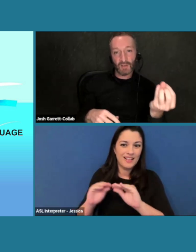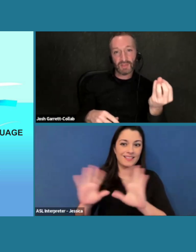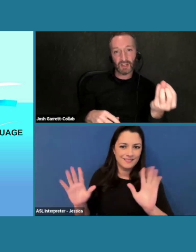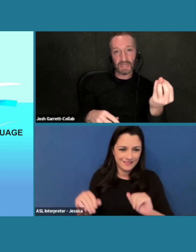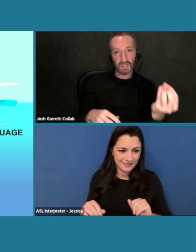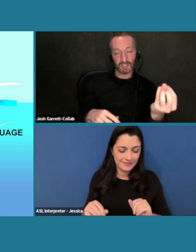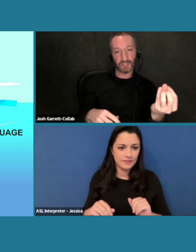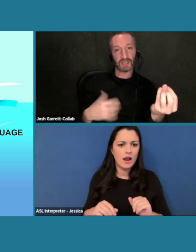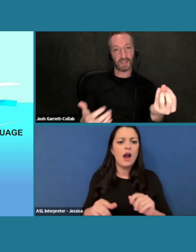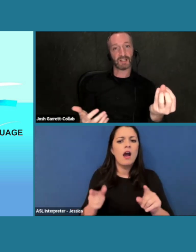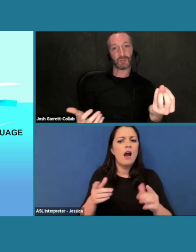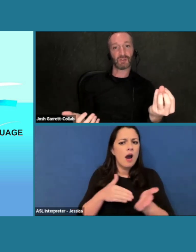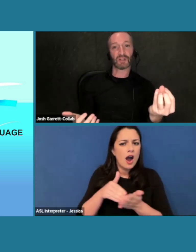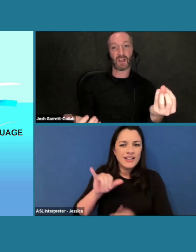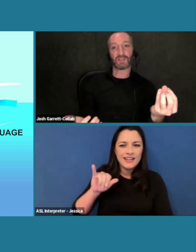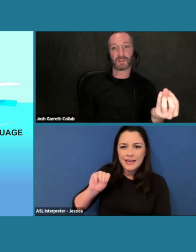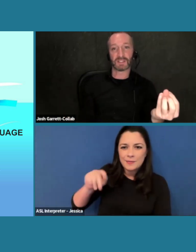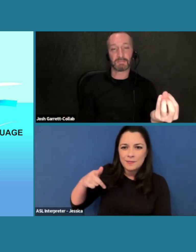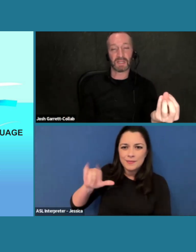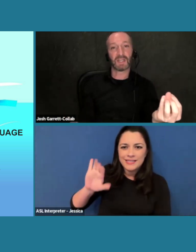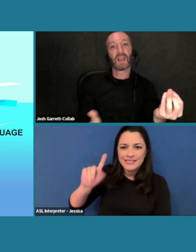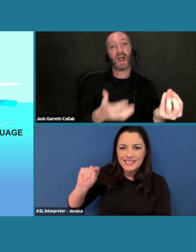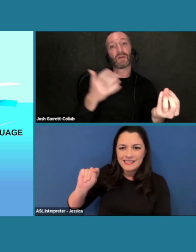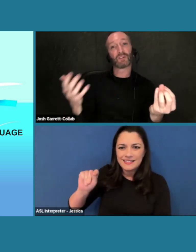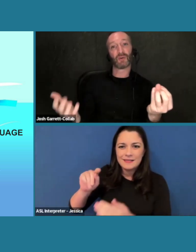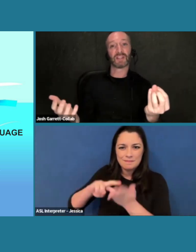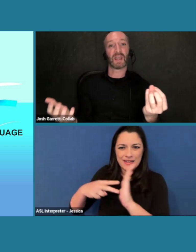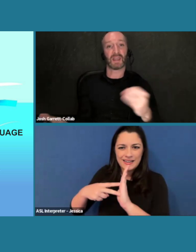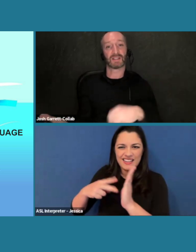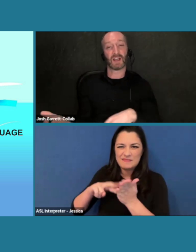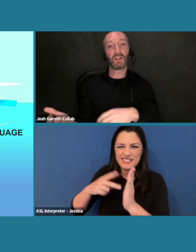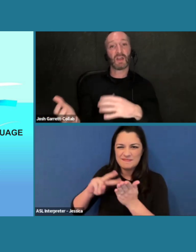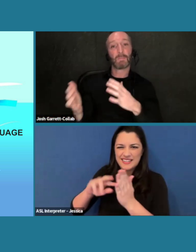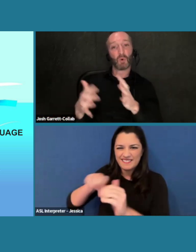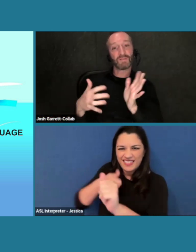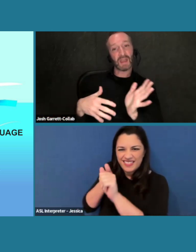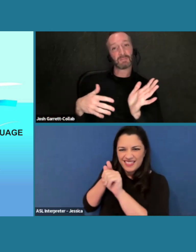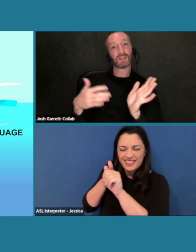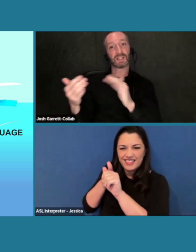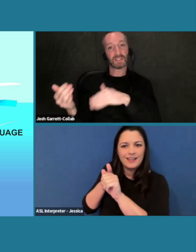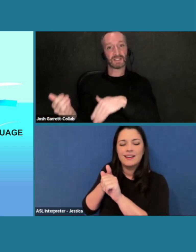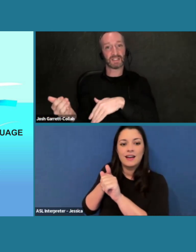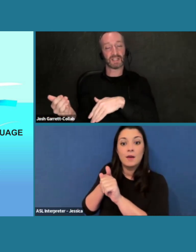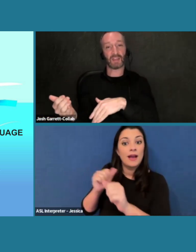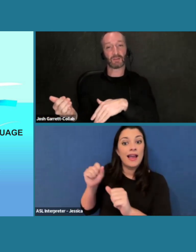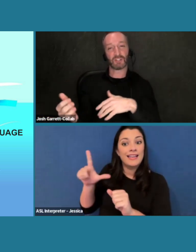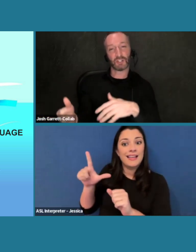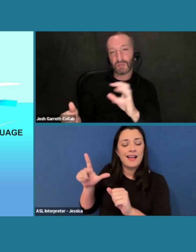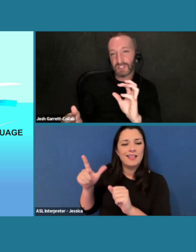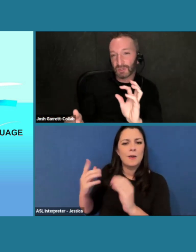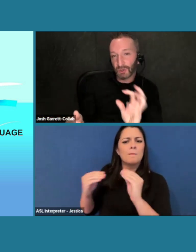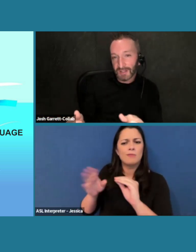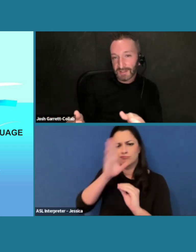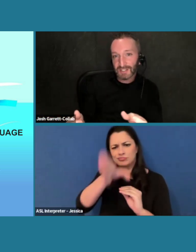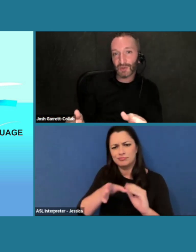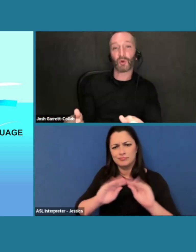is often there in English. In English, we use a lot of implicit meaning. However, going into ASL, more of that implicitness needs to either be shown